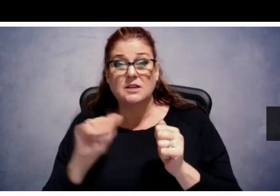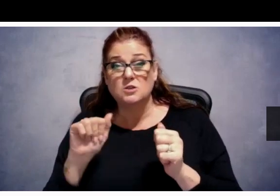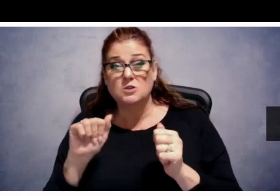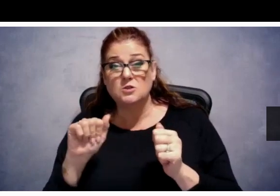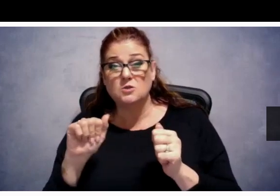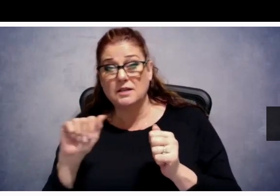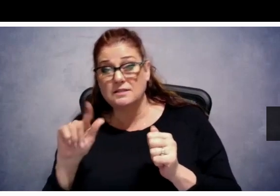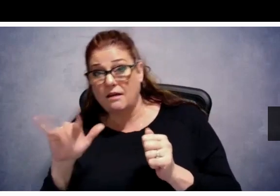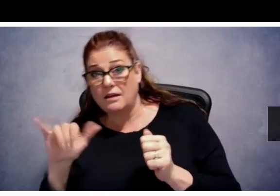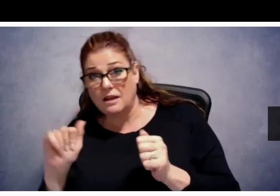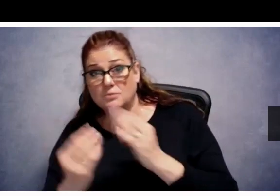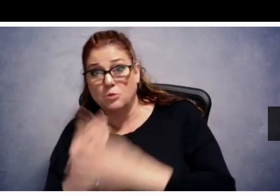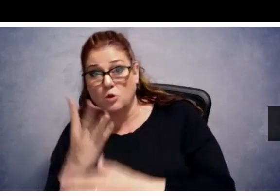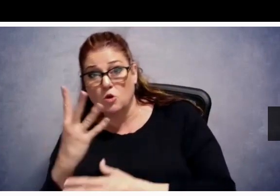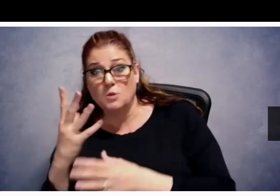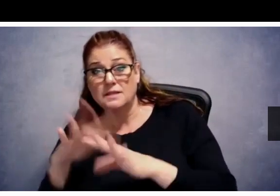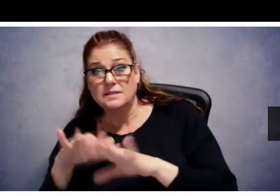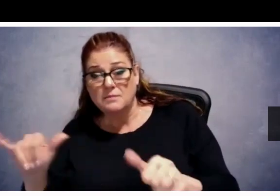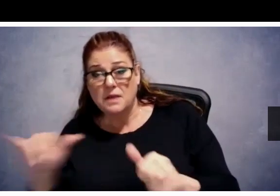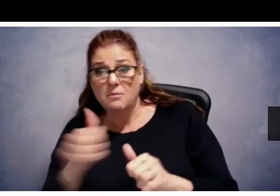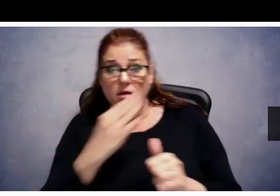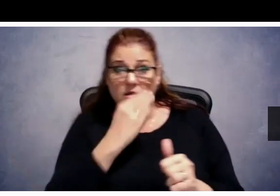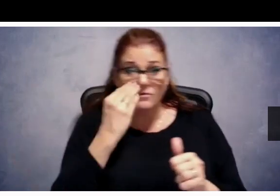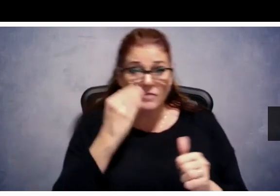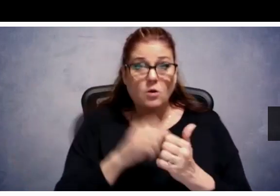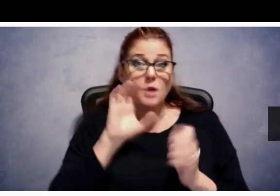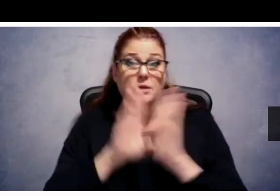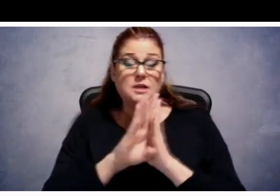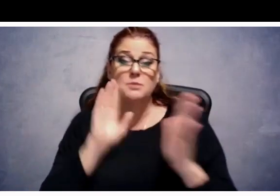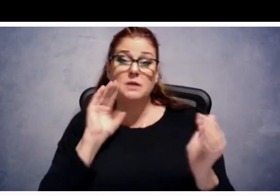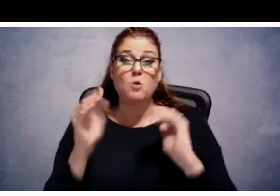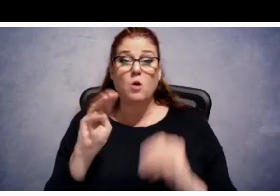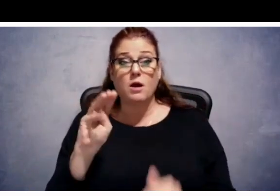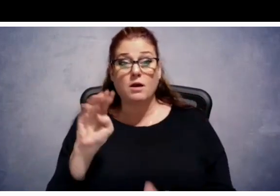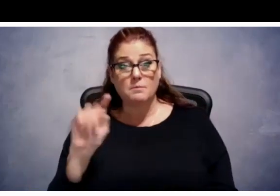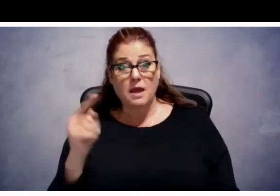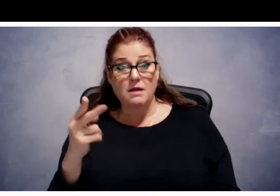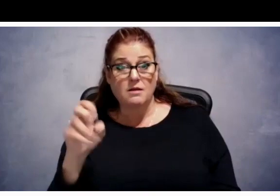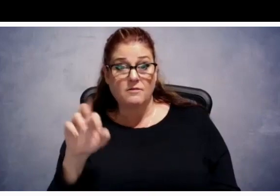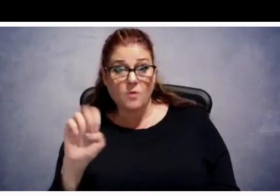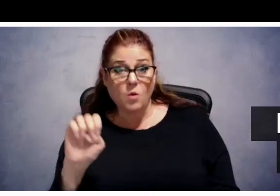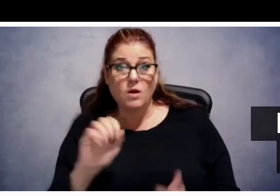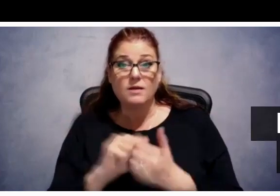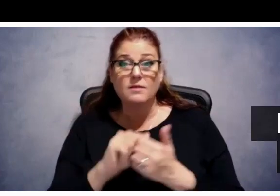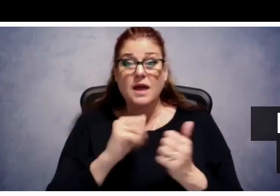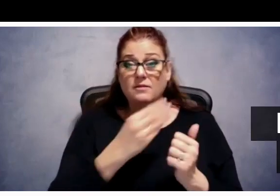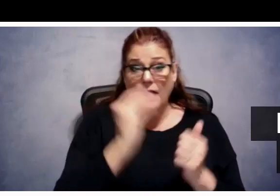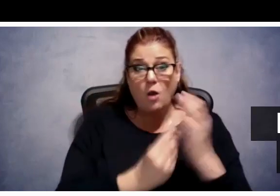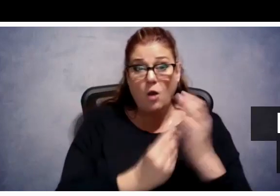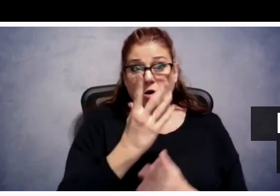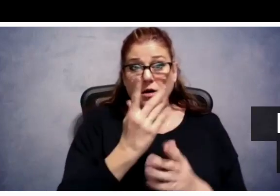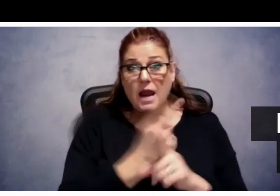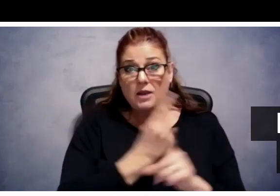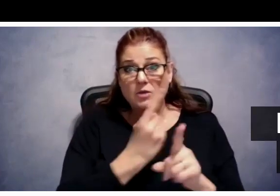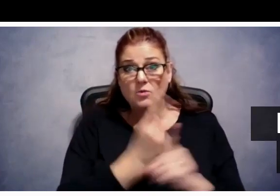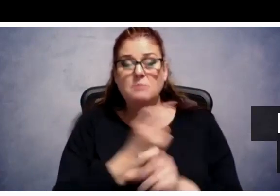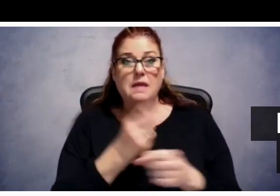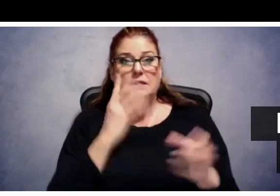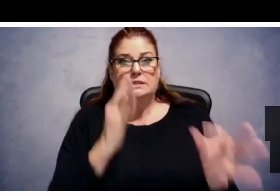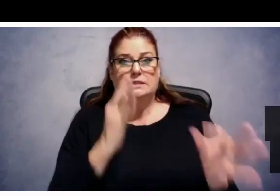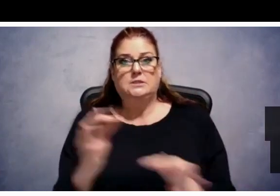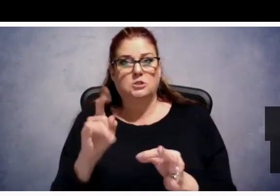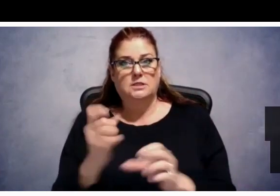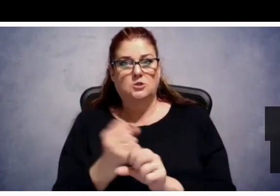time? Can the picture be more of a metaphor than botanically accurate? You know what I mean? These are decisions that you have to